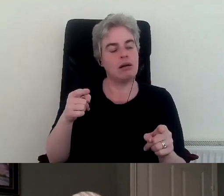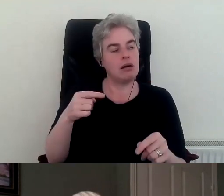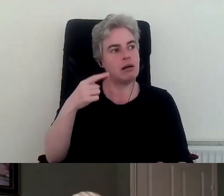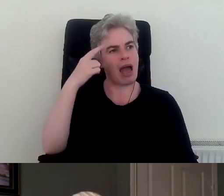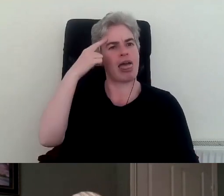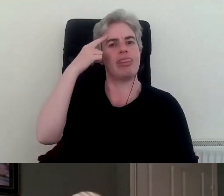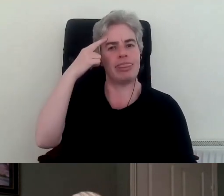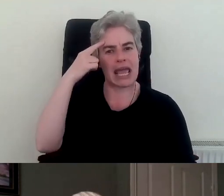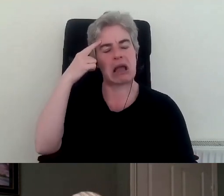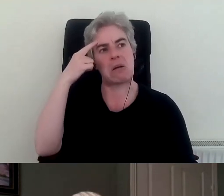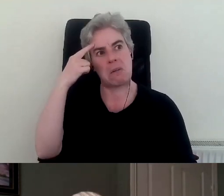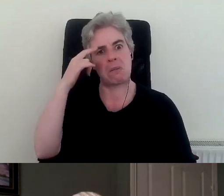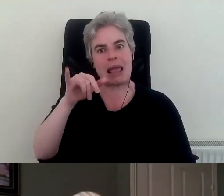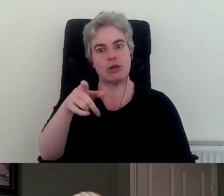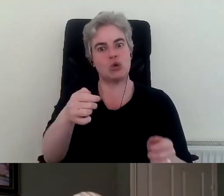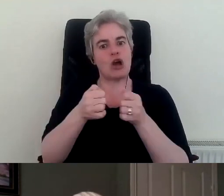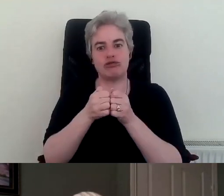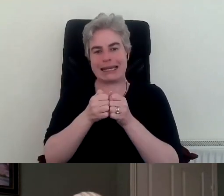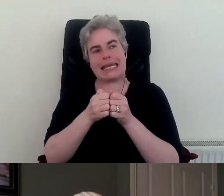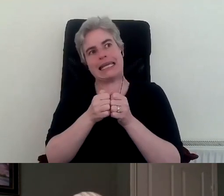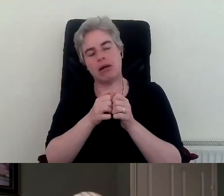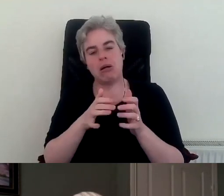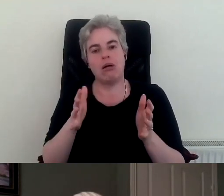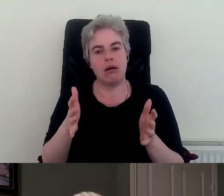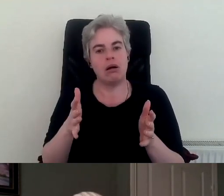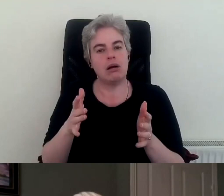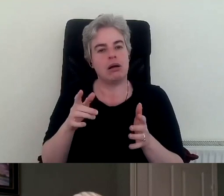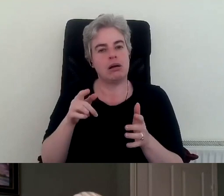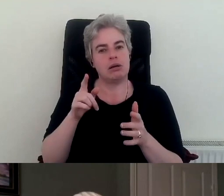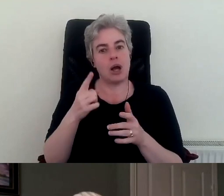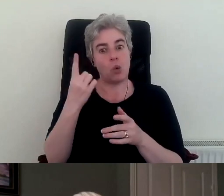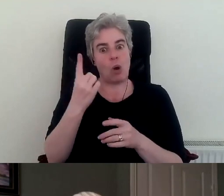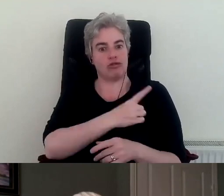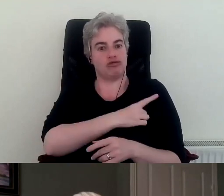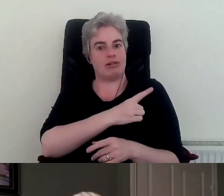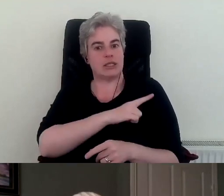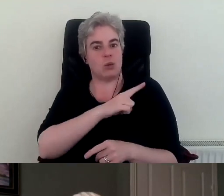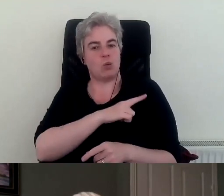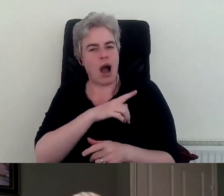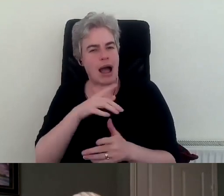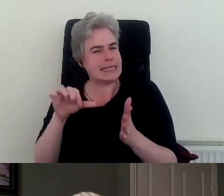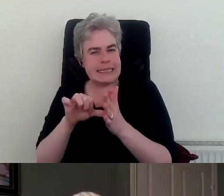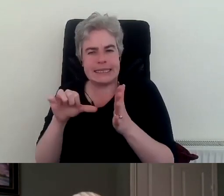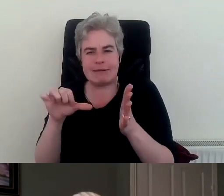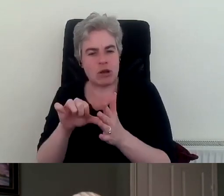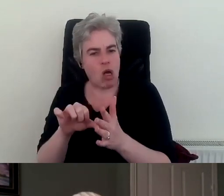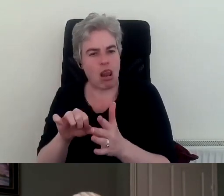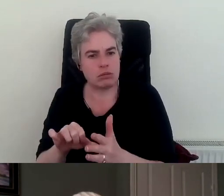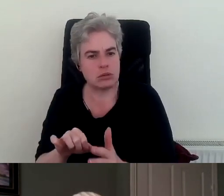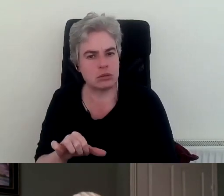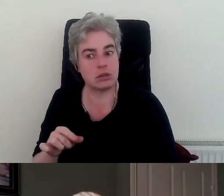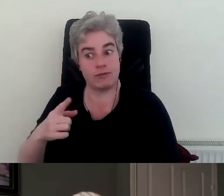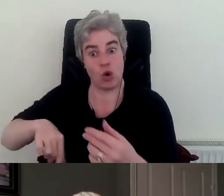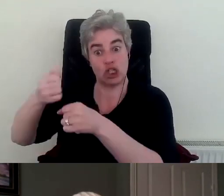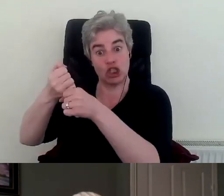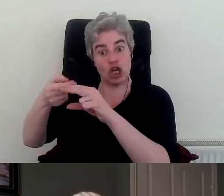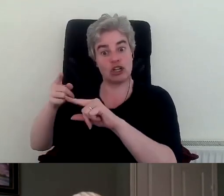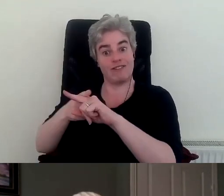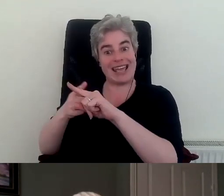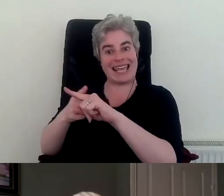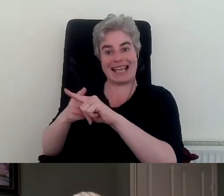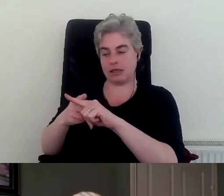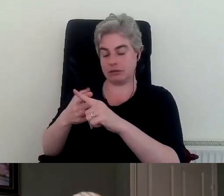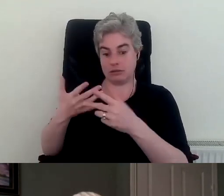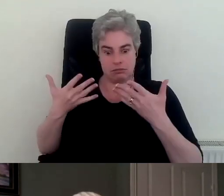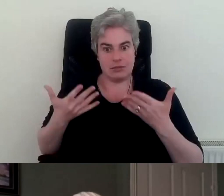you would concur with this, that one of the reasons why it's quite difficult for the Church of England